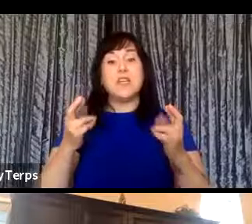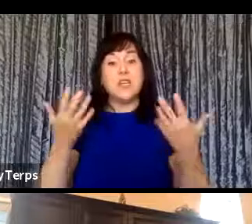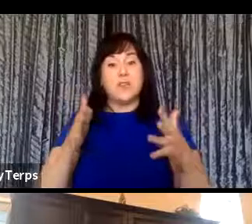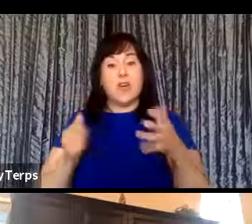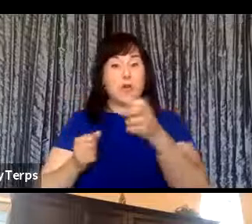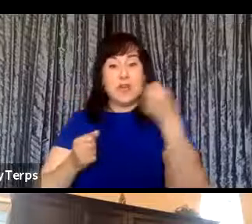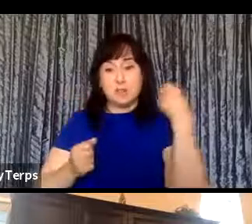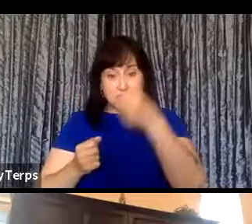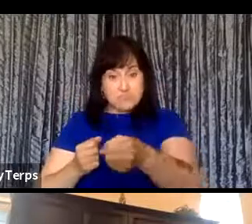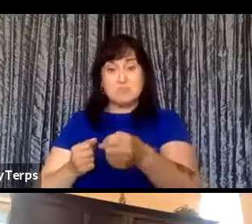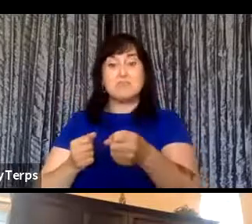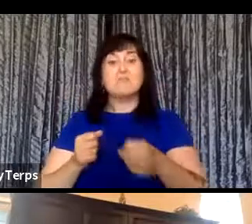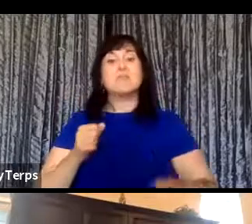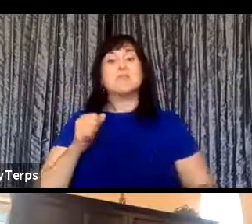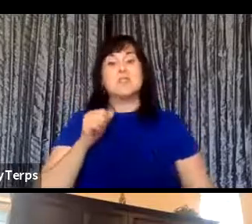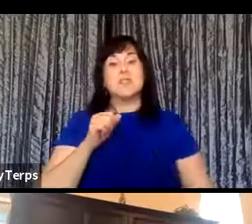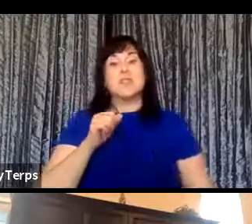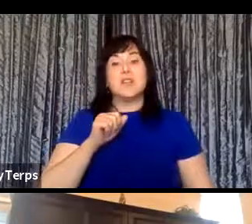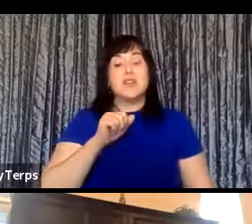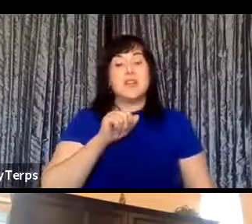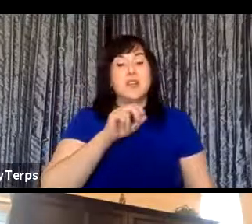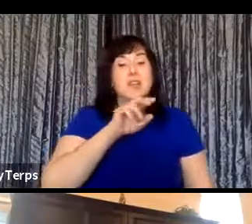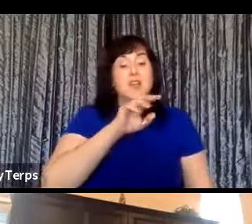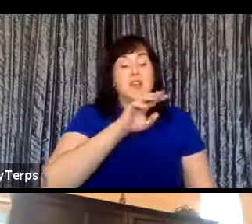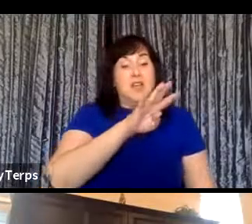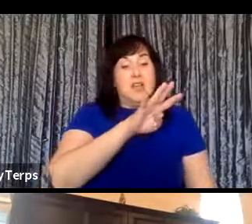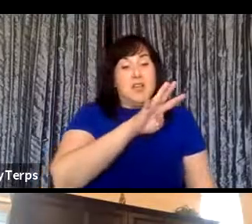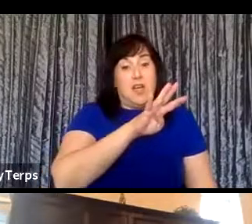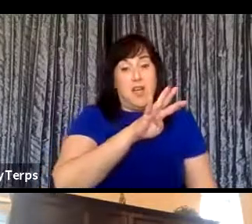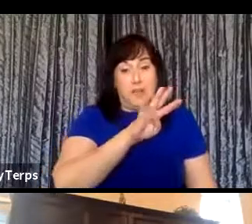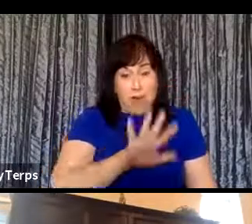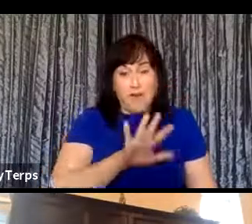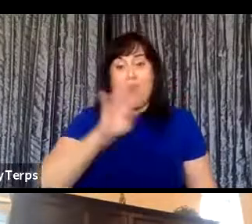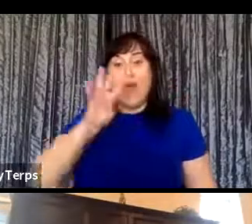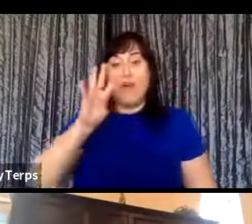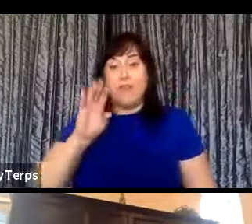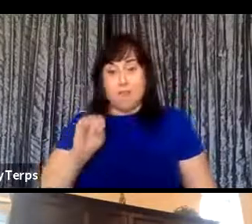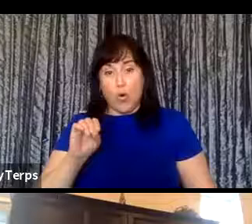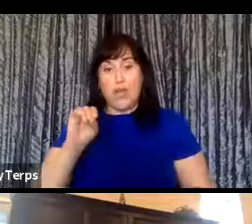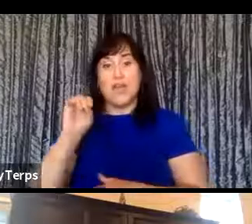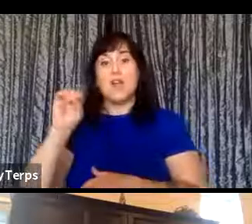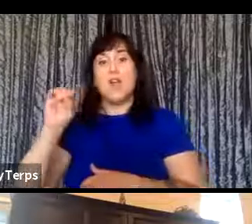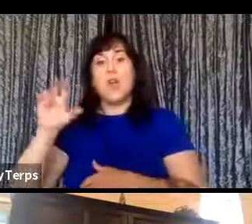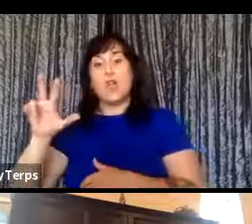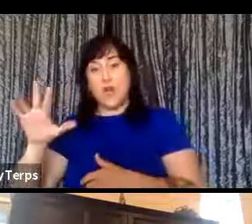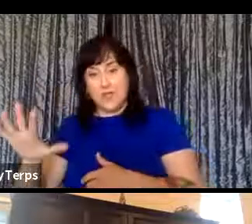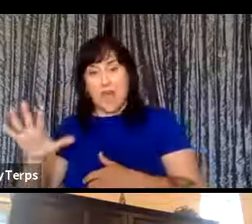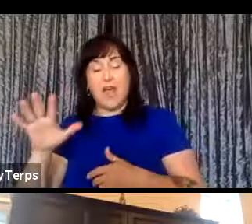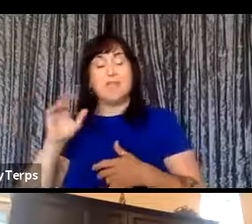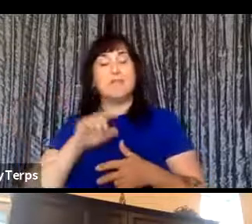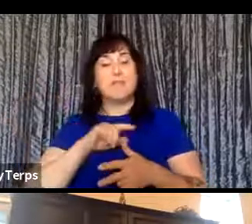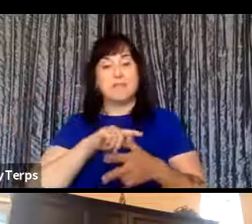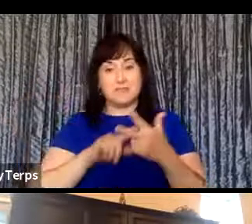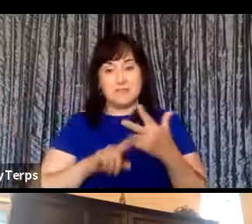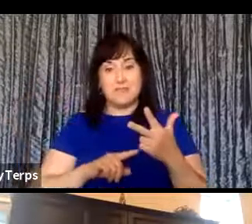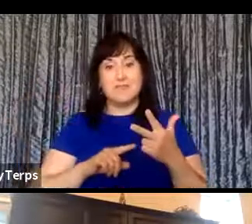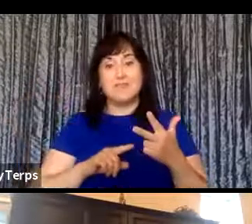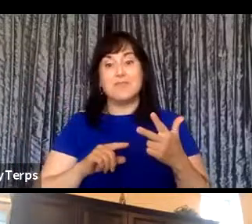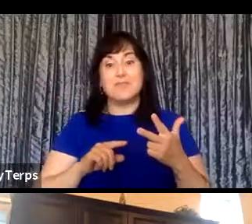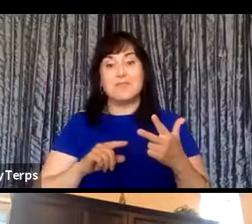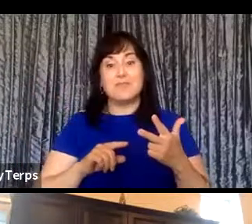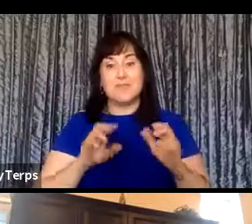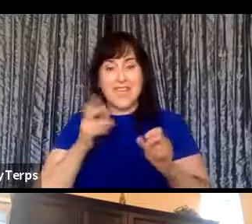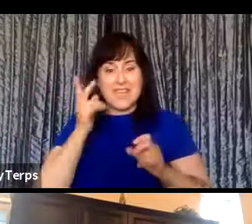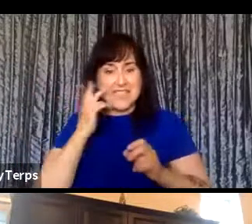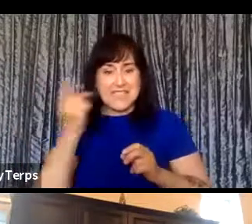45 seconds, 40 or 35. 45, remember, for dark, 40 for milk, 35 seconds for white. I can see someone with a